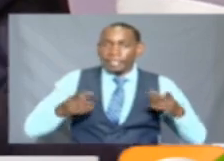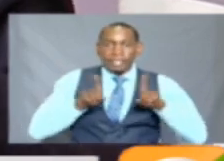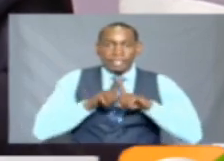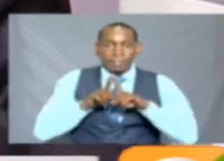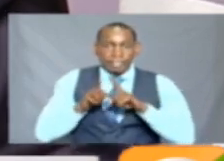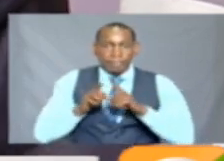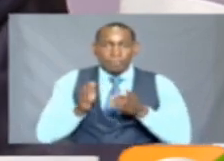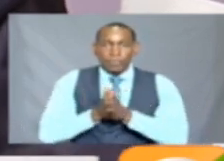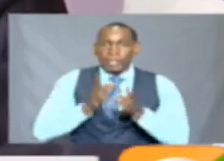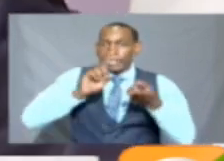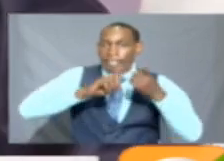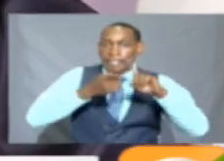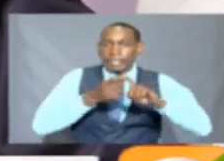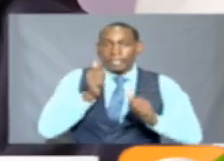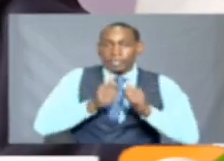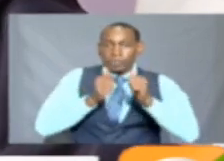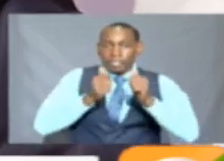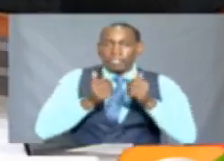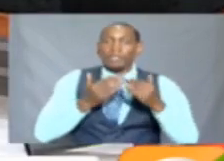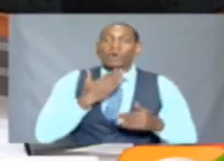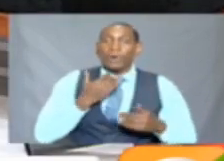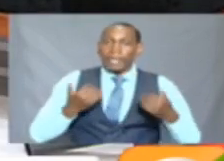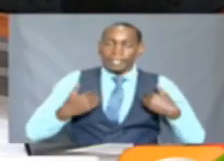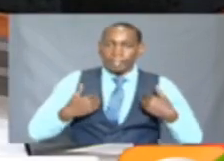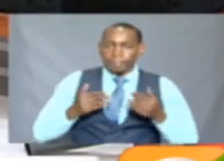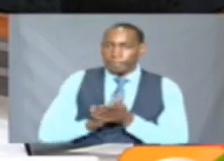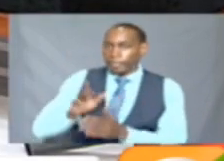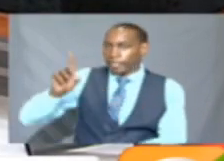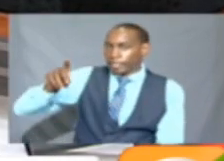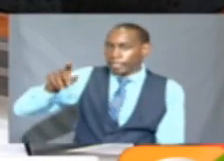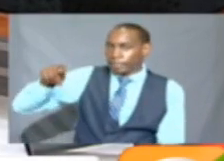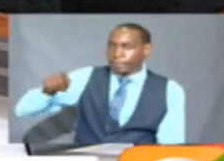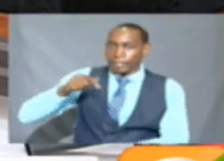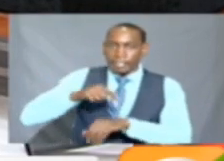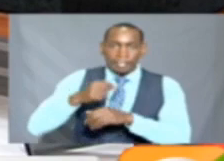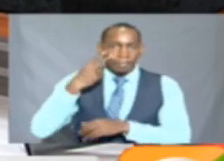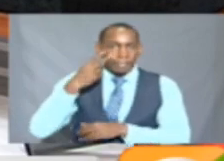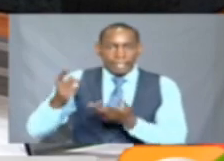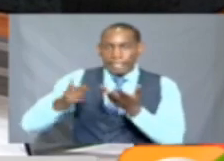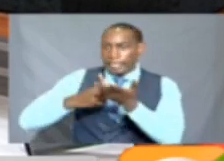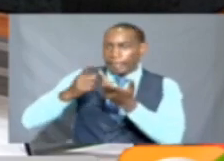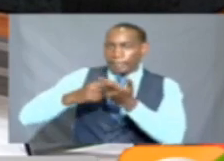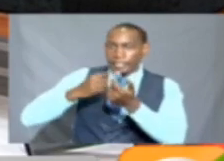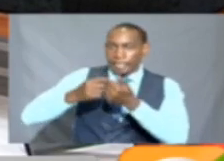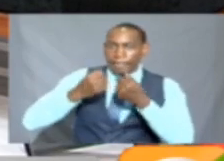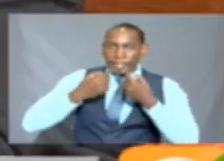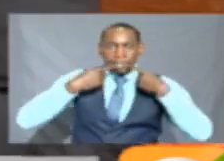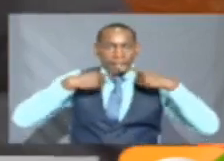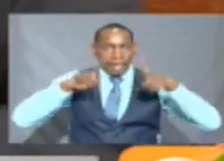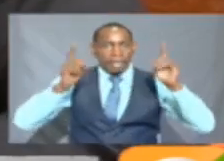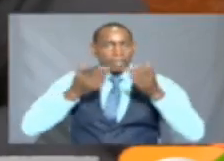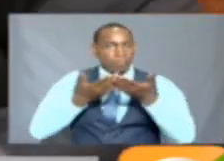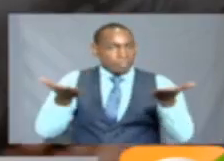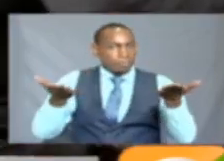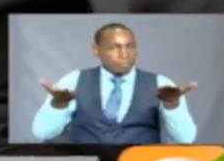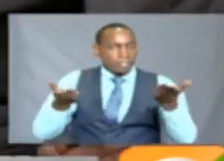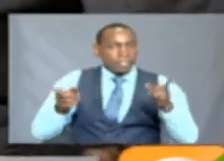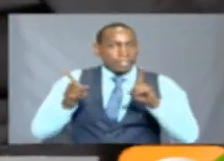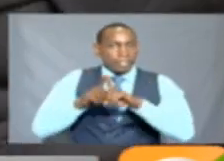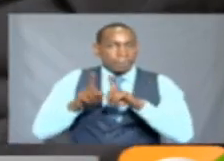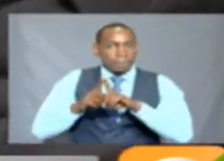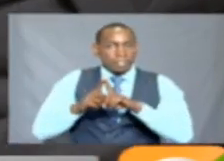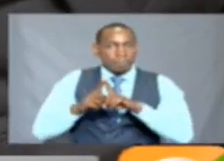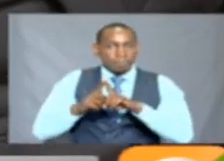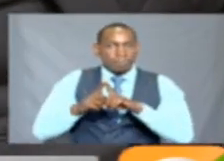standards that we want to place. When you look this at is what we ask. DPP, when you look at some of the numbers being thrown out there, does it boggle your